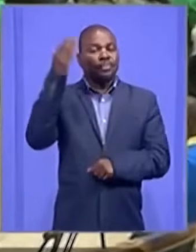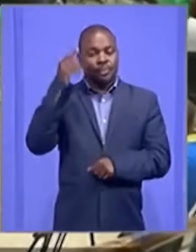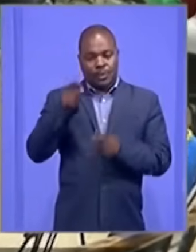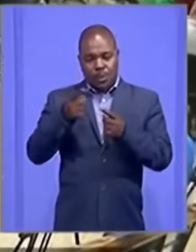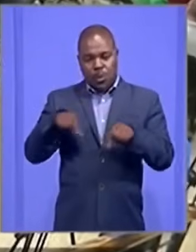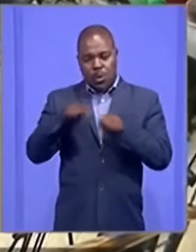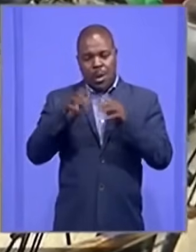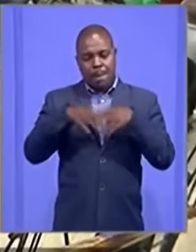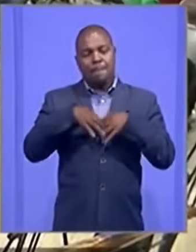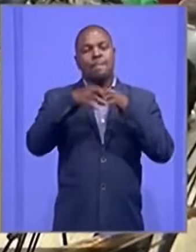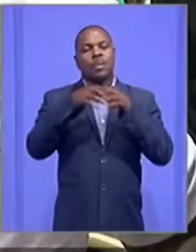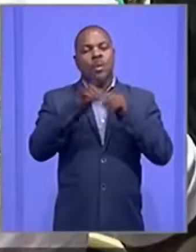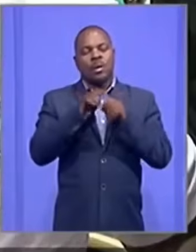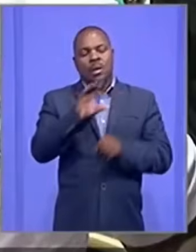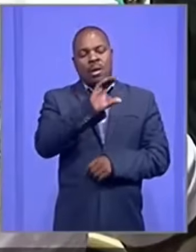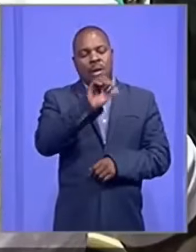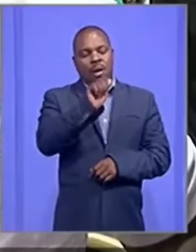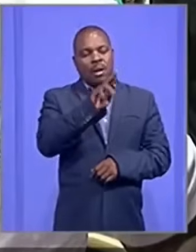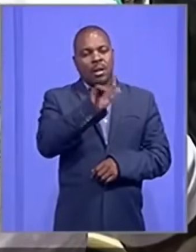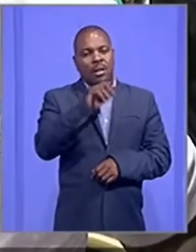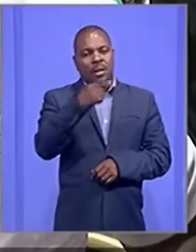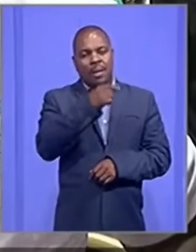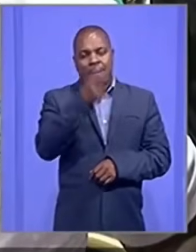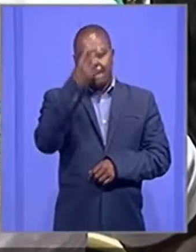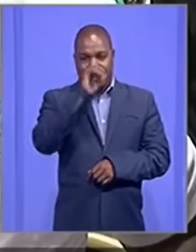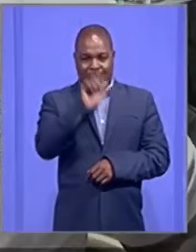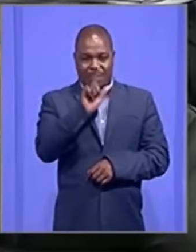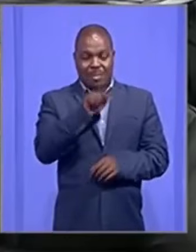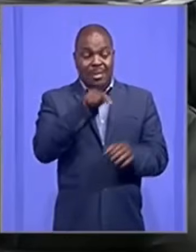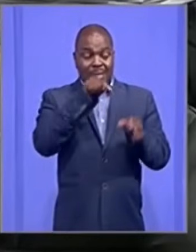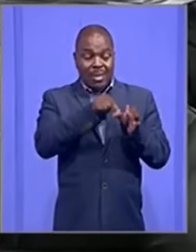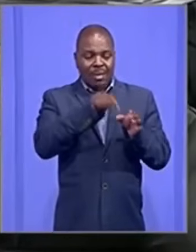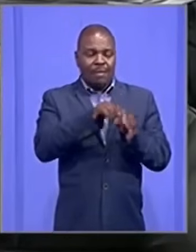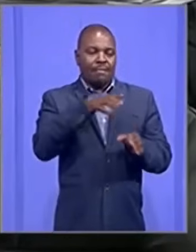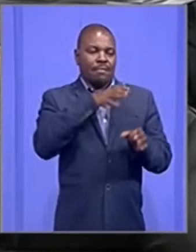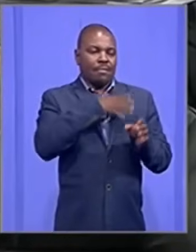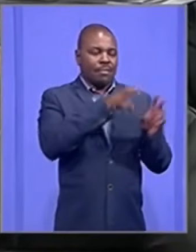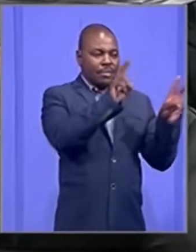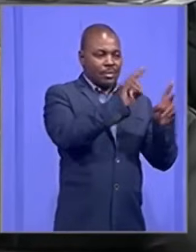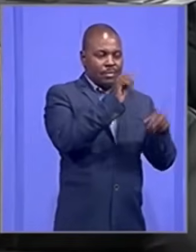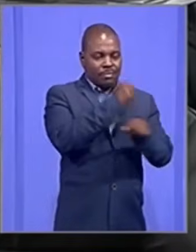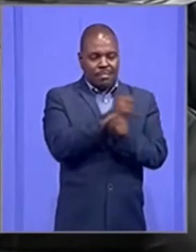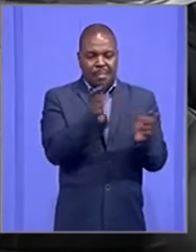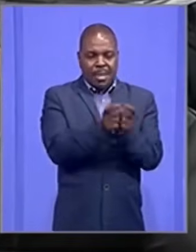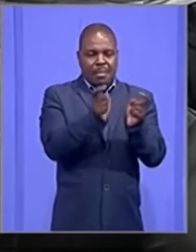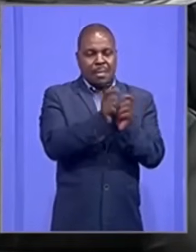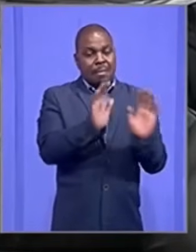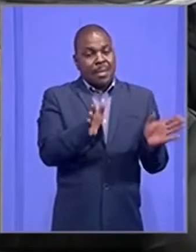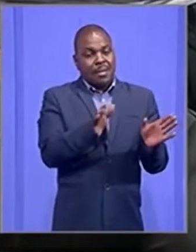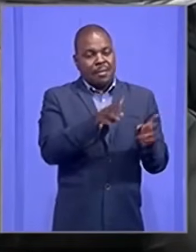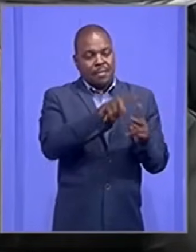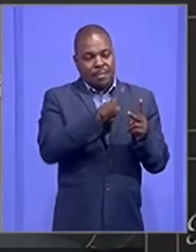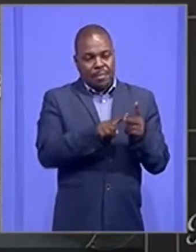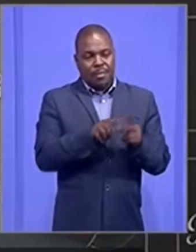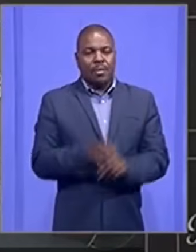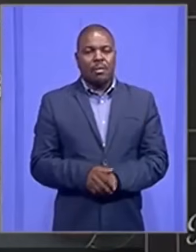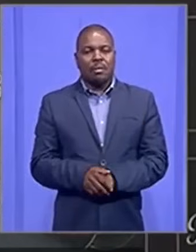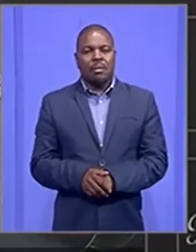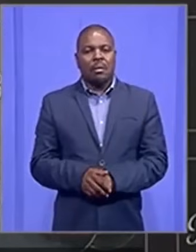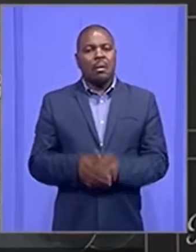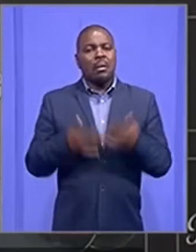ka tournament ya sebjana sa Carling Black Label yeo e bego e ralokwa ke Kaizer Chiefs le Orlando Pirates. It's all 16